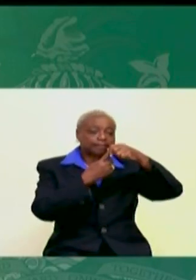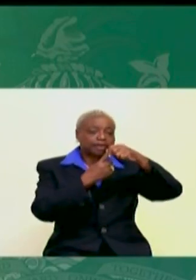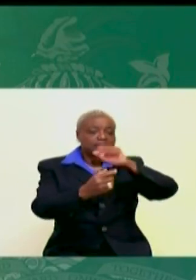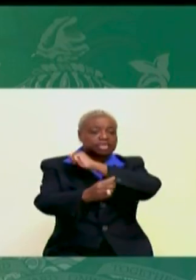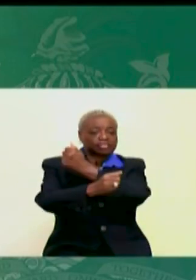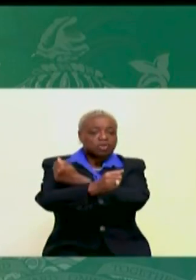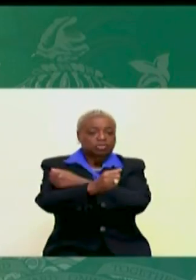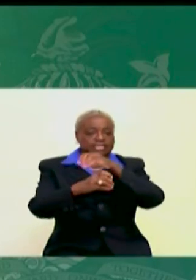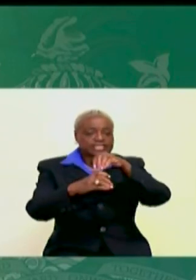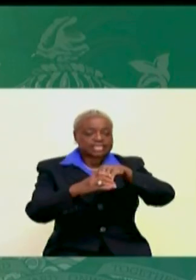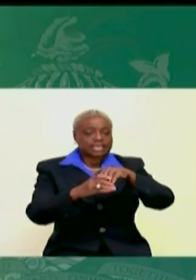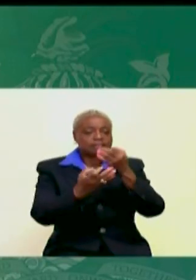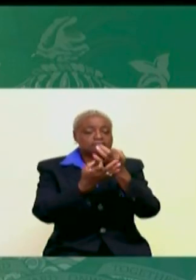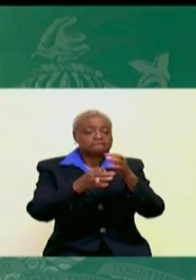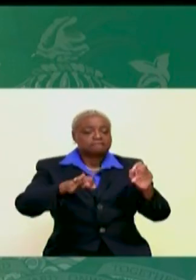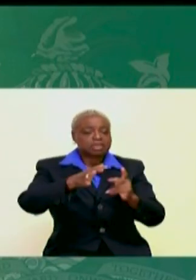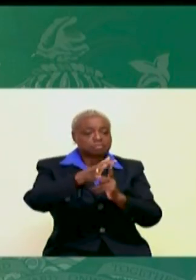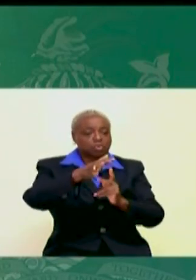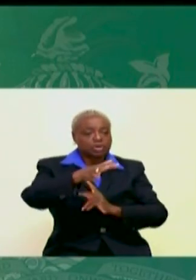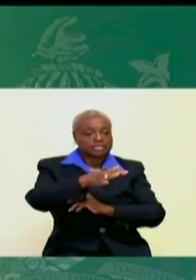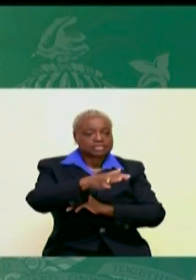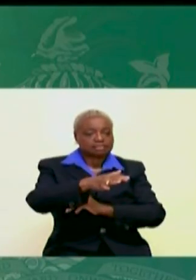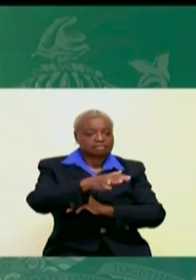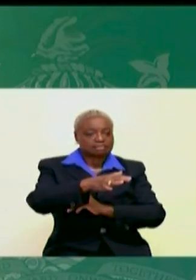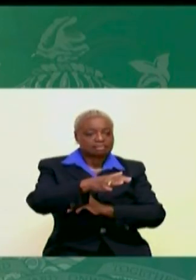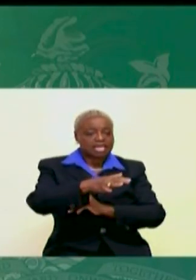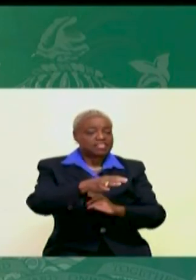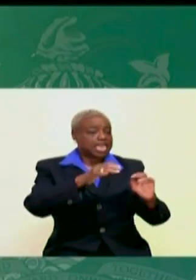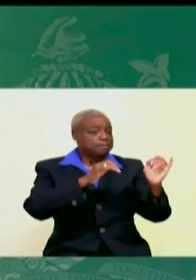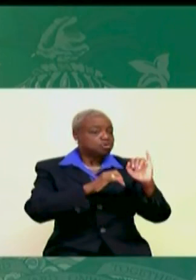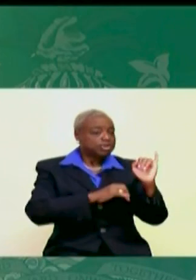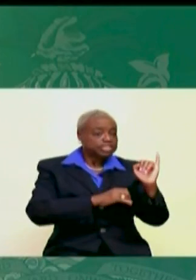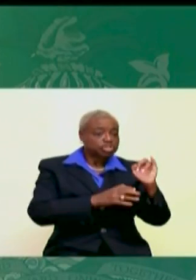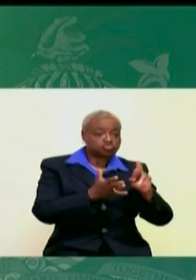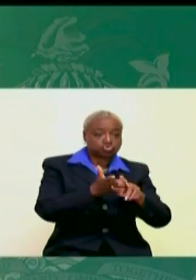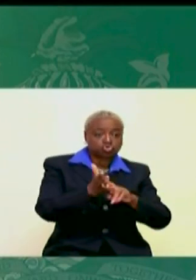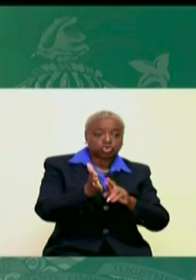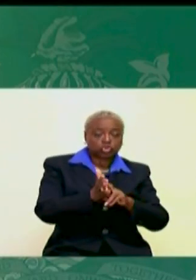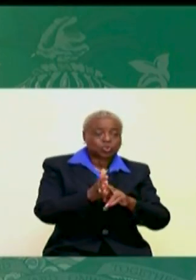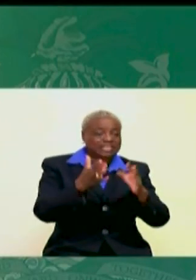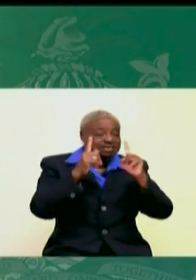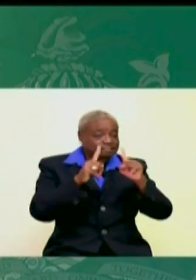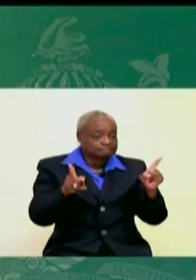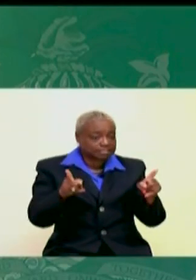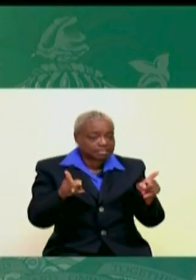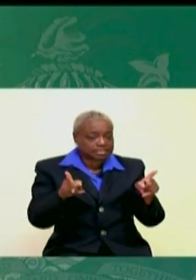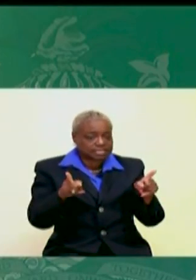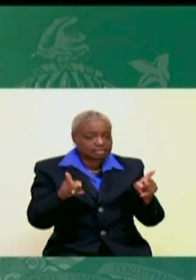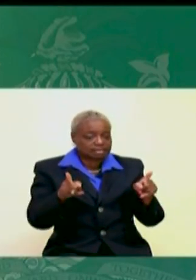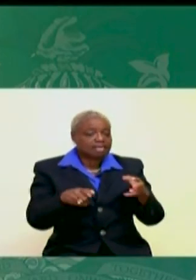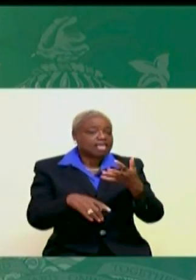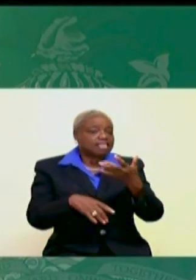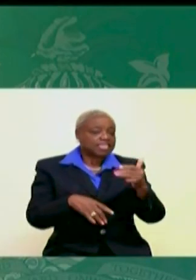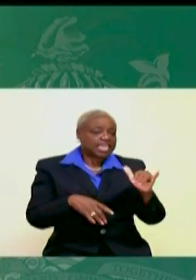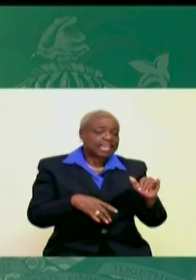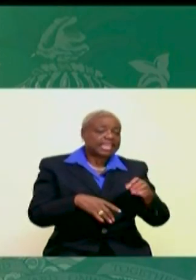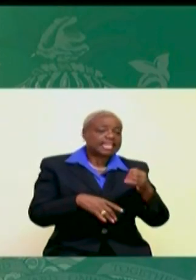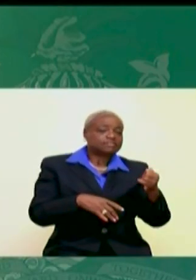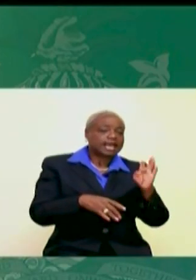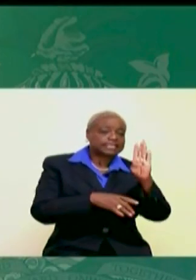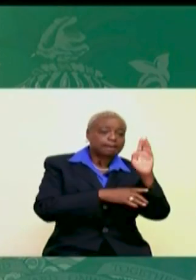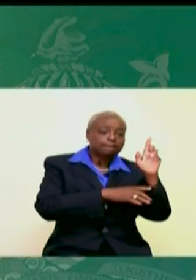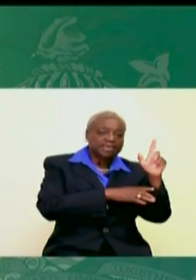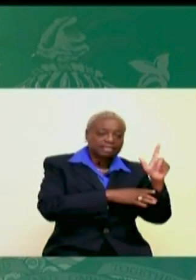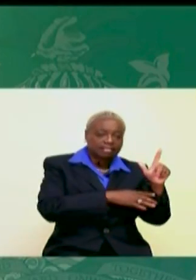Their immigration rules were different. They had a commercial enterprise bill that we sought to bring back to this